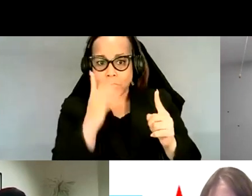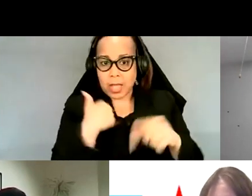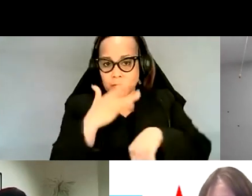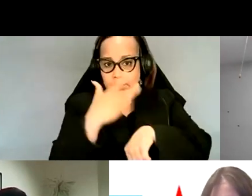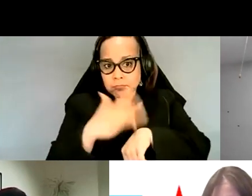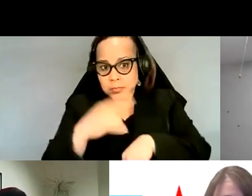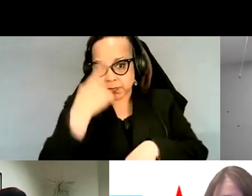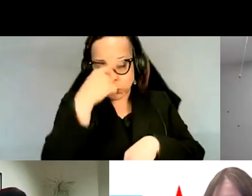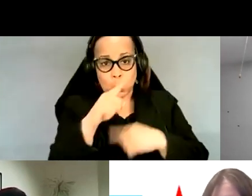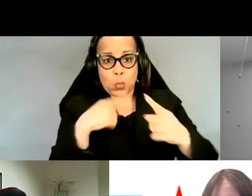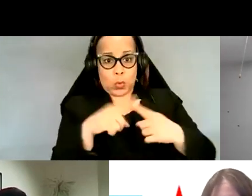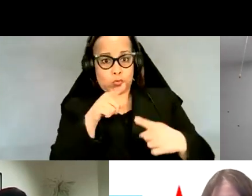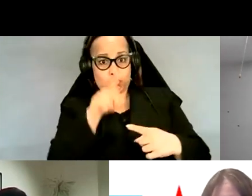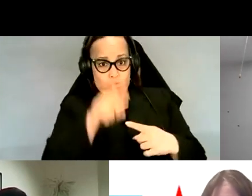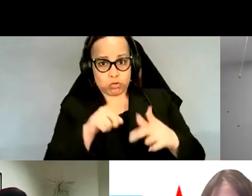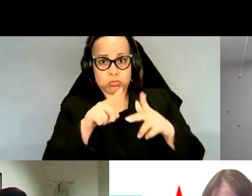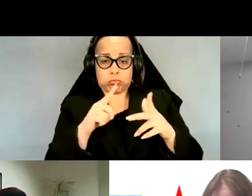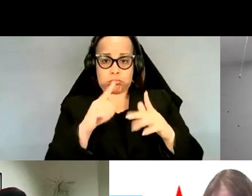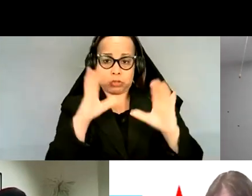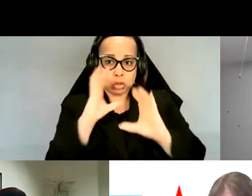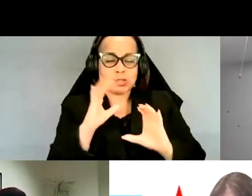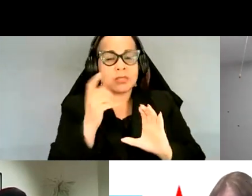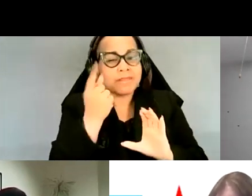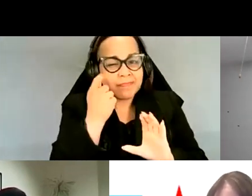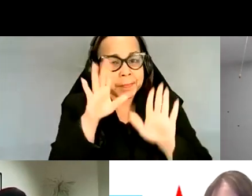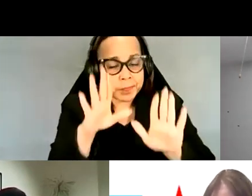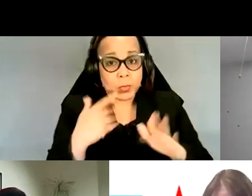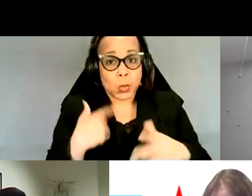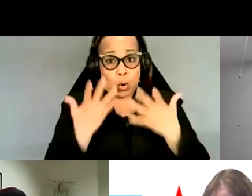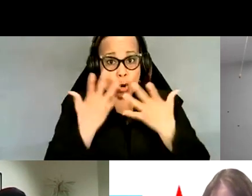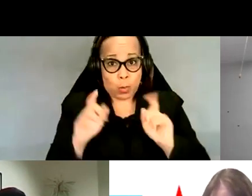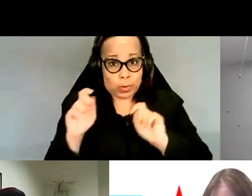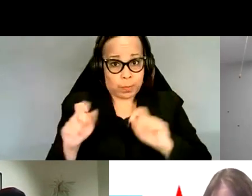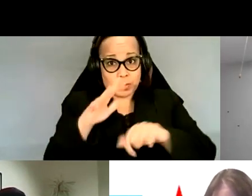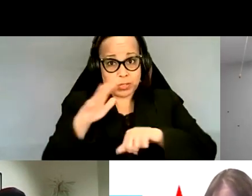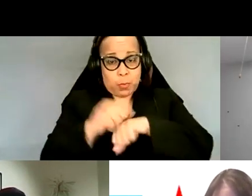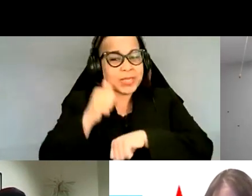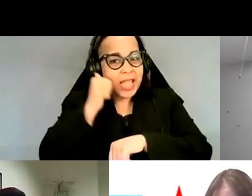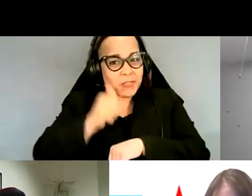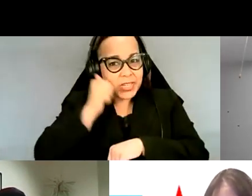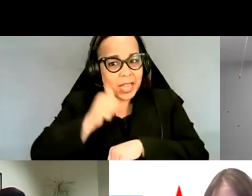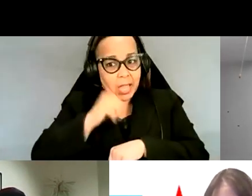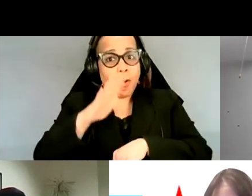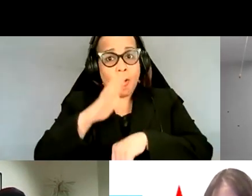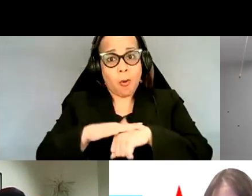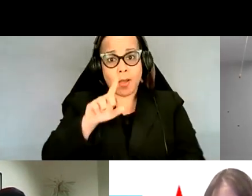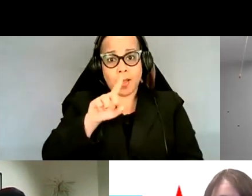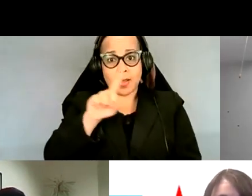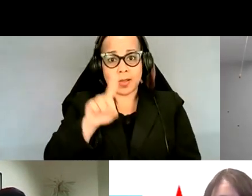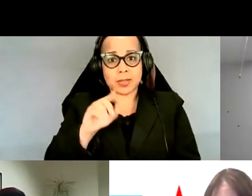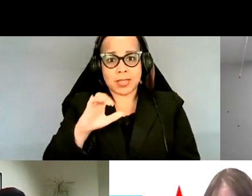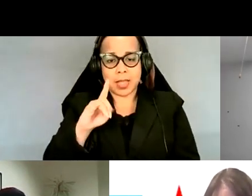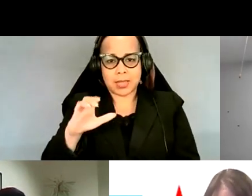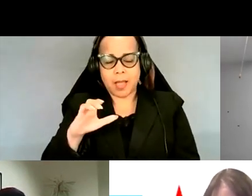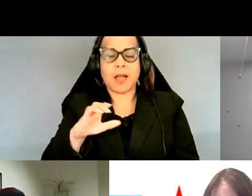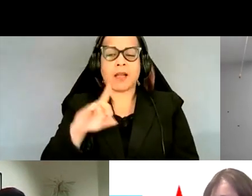appointments available and when you should search. Like I said, we're already posting appointments every day on ZocDoc or many other